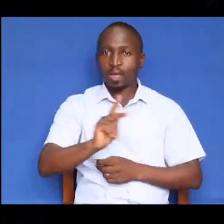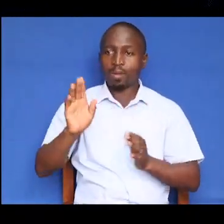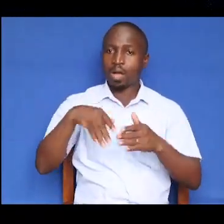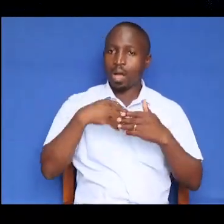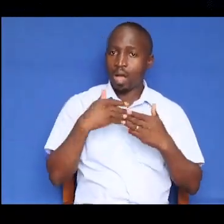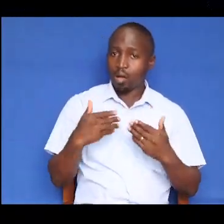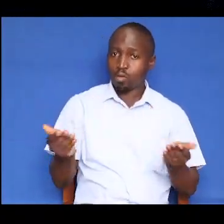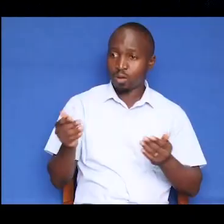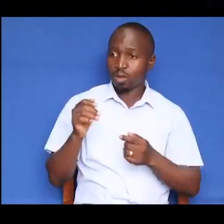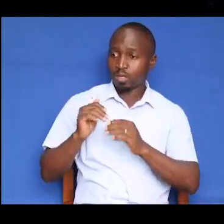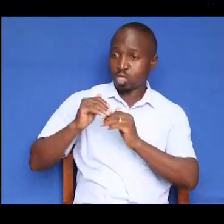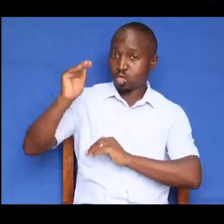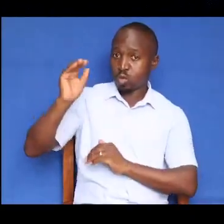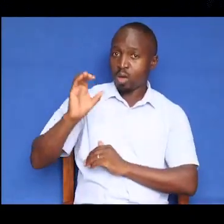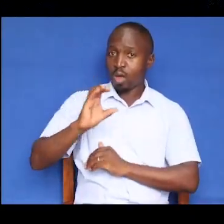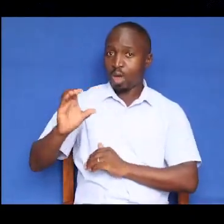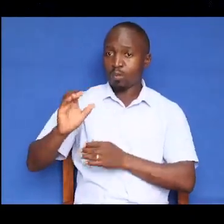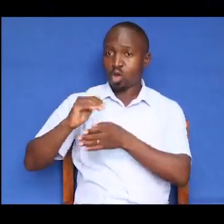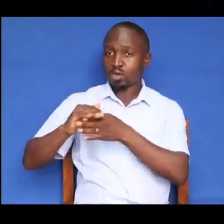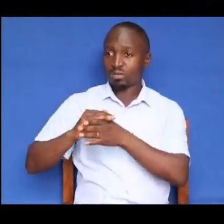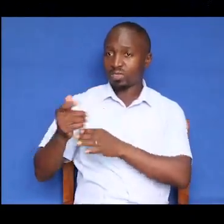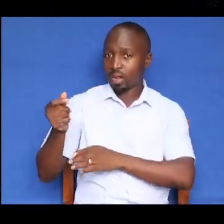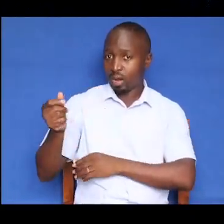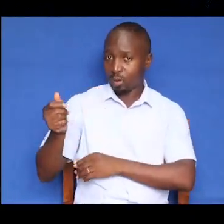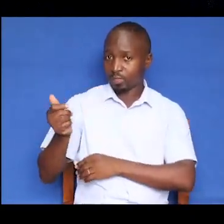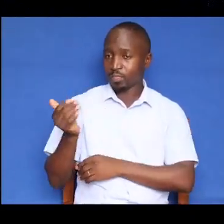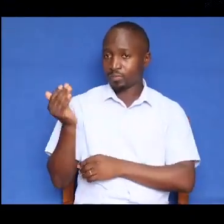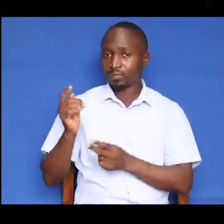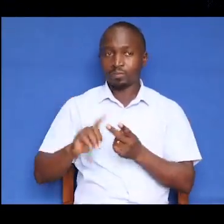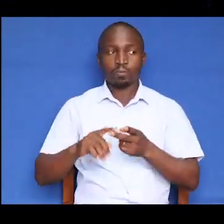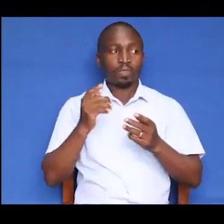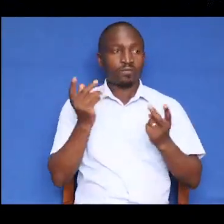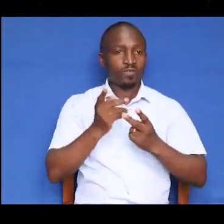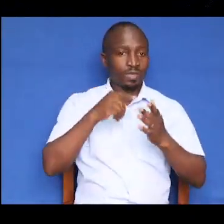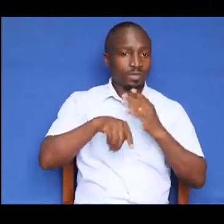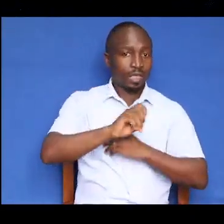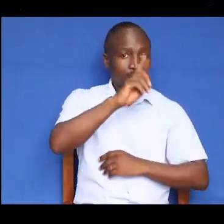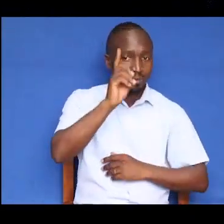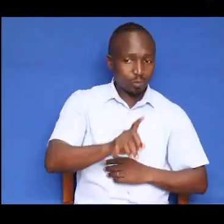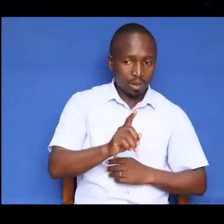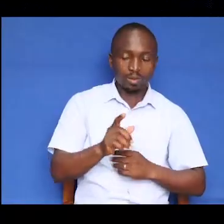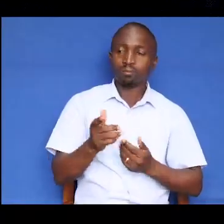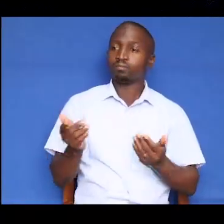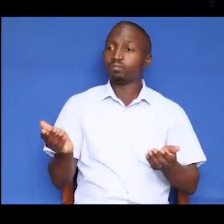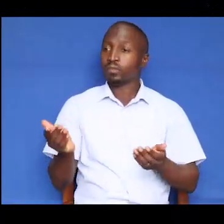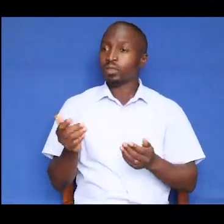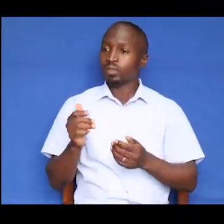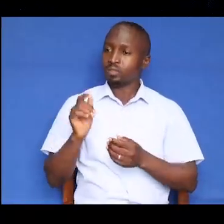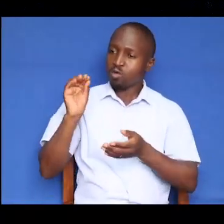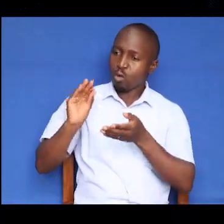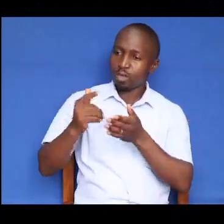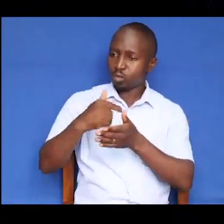no capital consumption allowance, and in our question, if the question is coming with